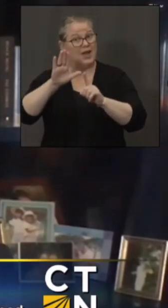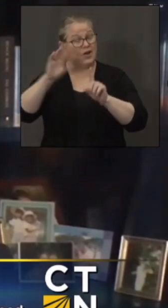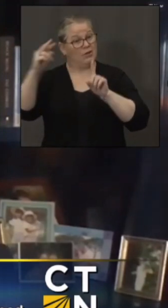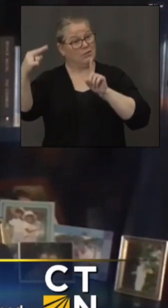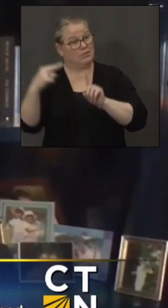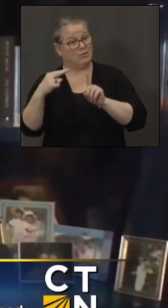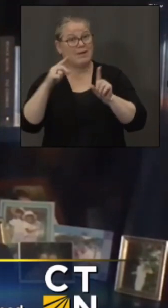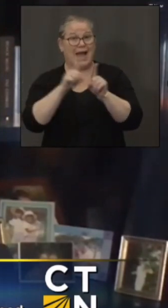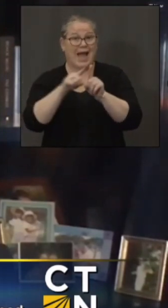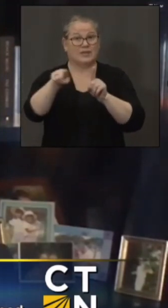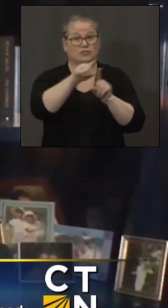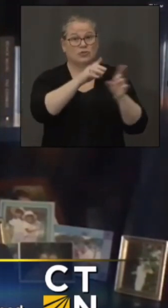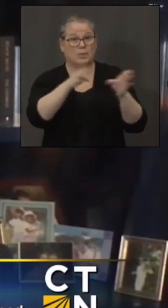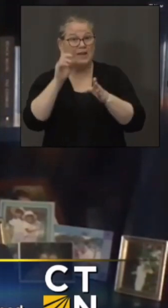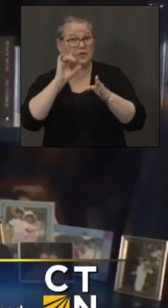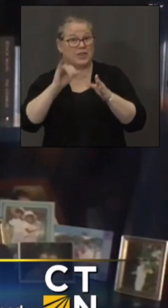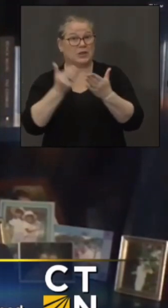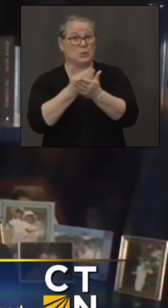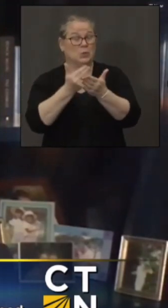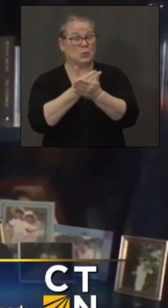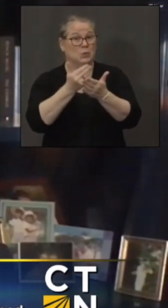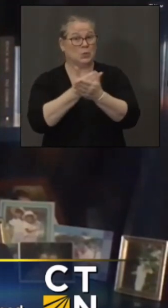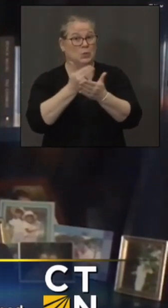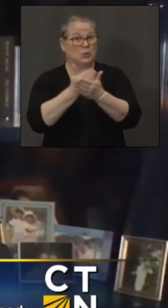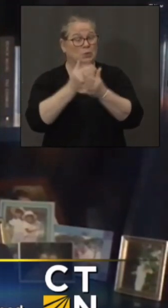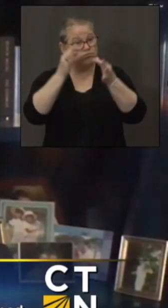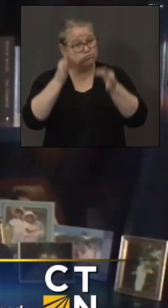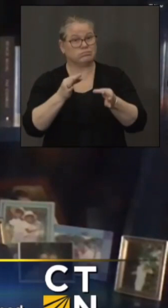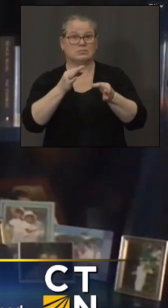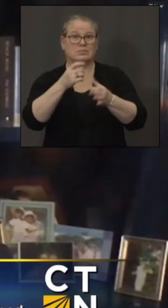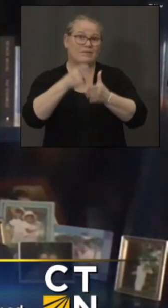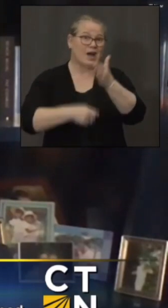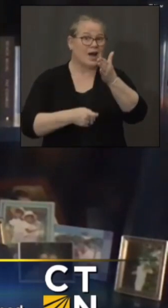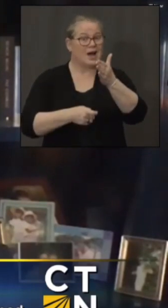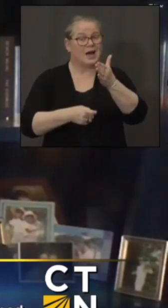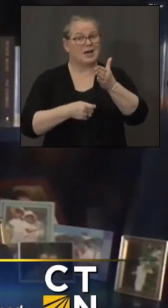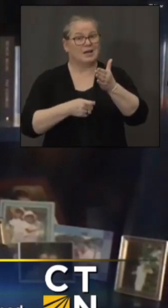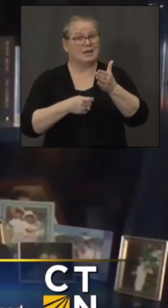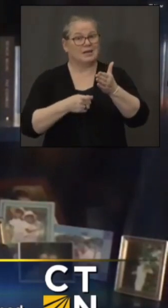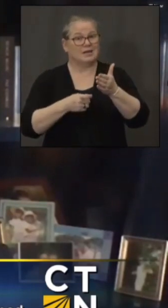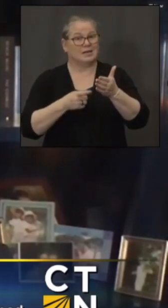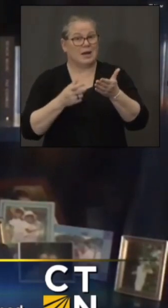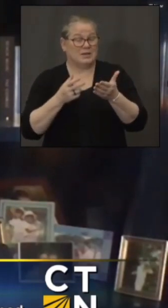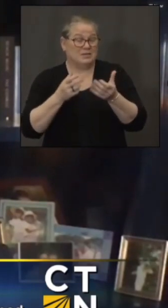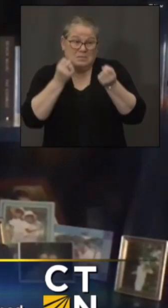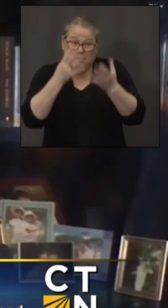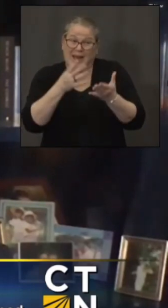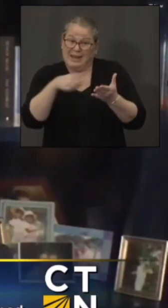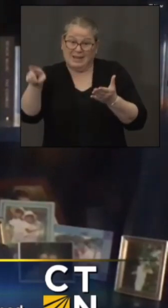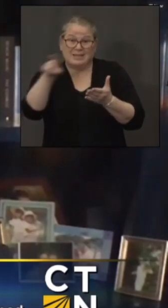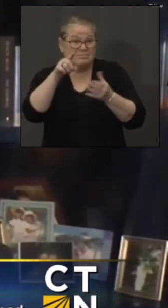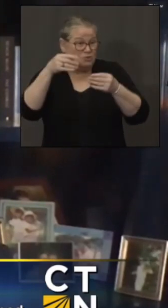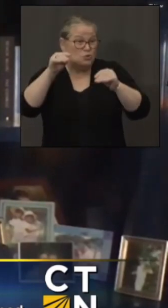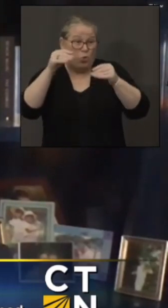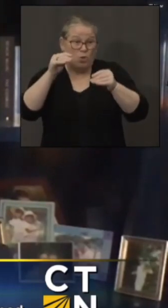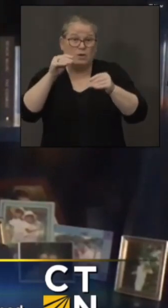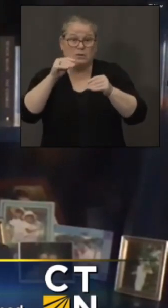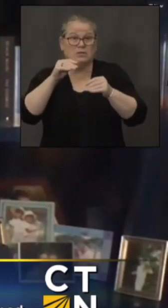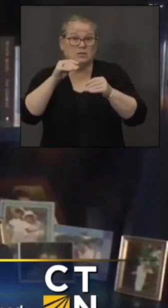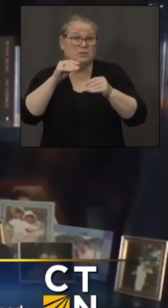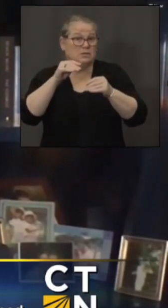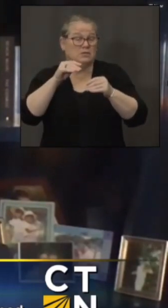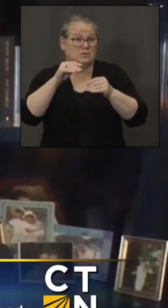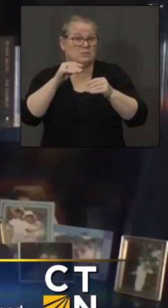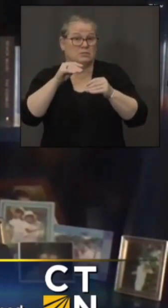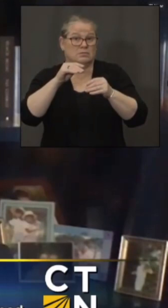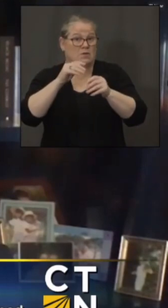this whether or not it was, as you said, most of these retailers are probably doing it